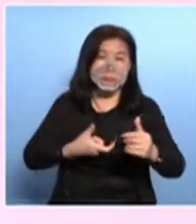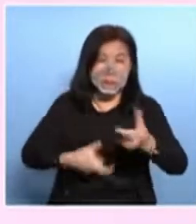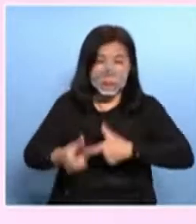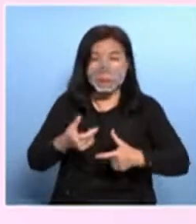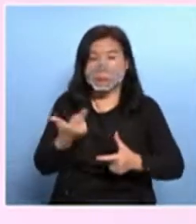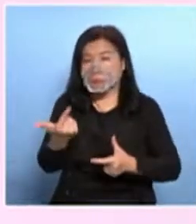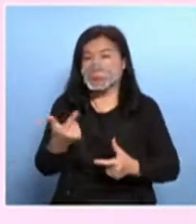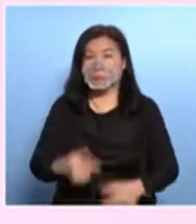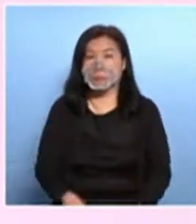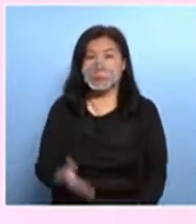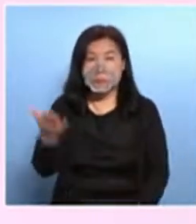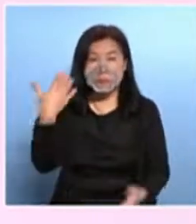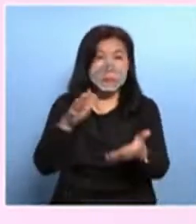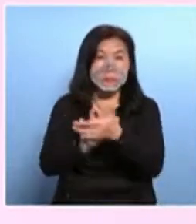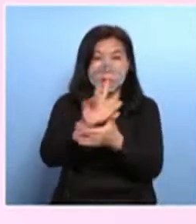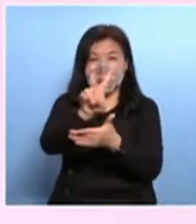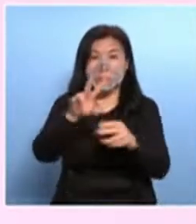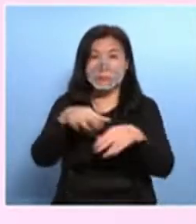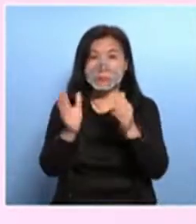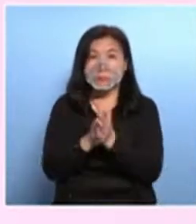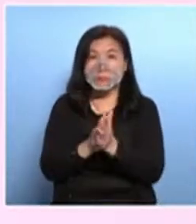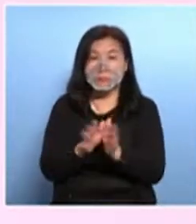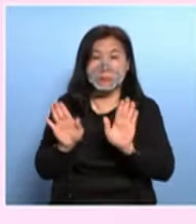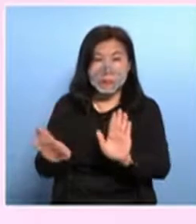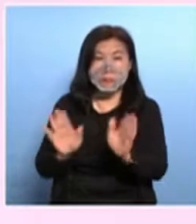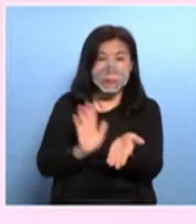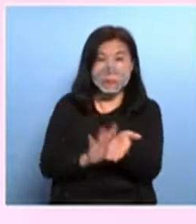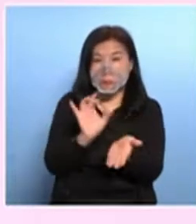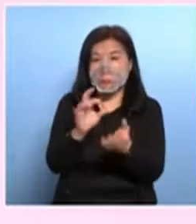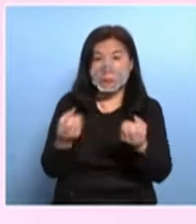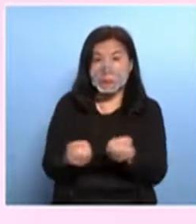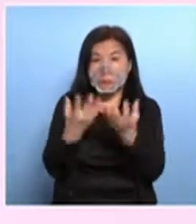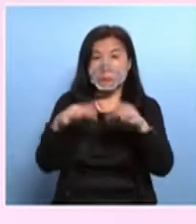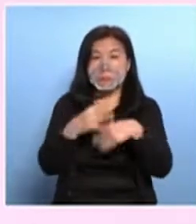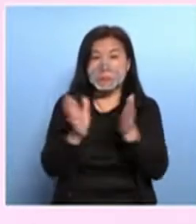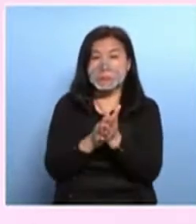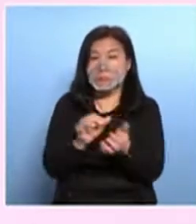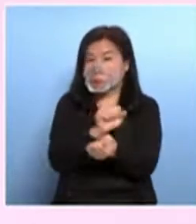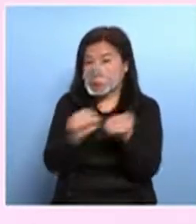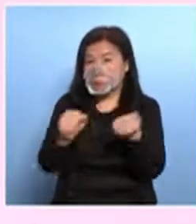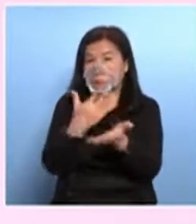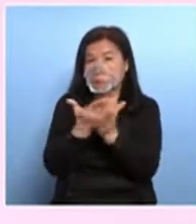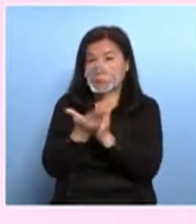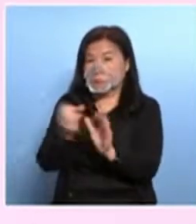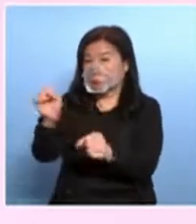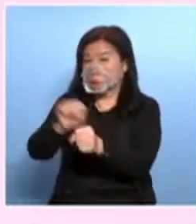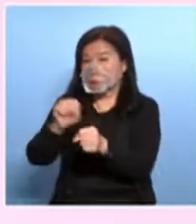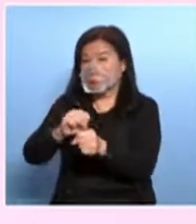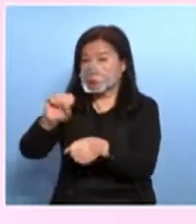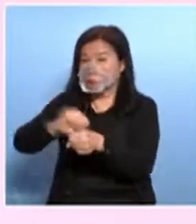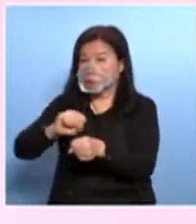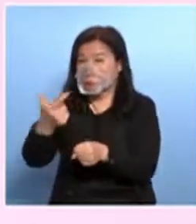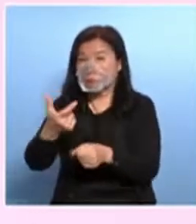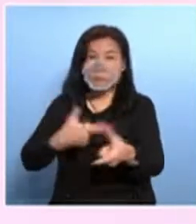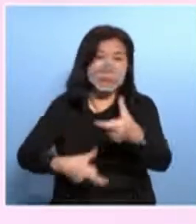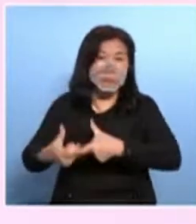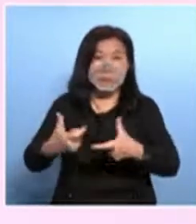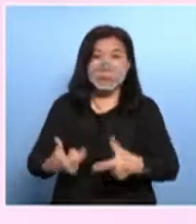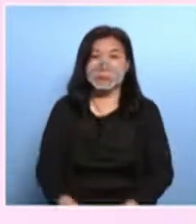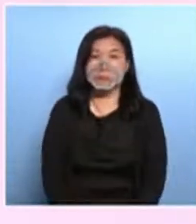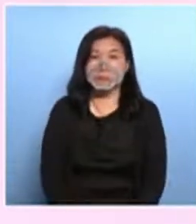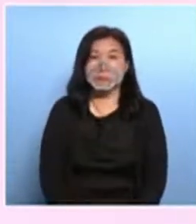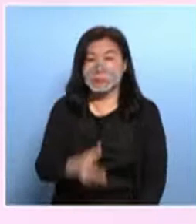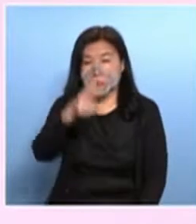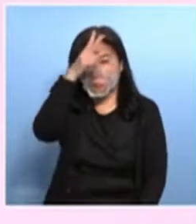of the community pursued by the current term of the government, public expenditure will remain at a relatively higher level. Our anti-epidemic efforts and the